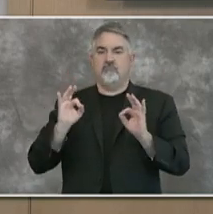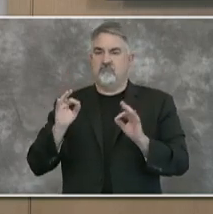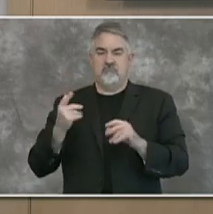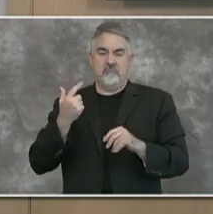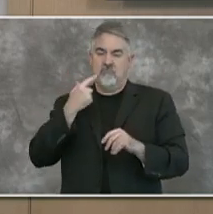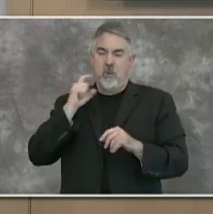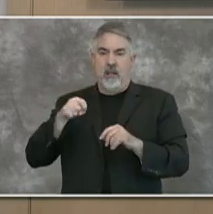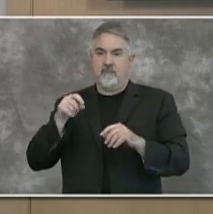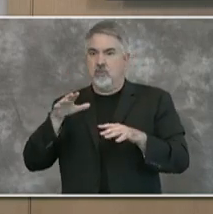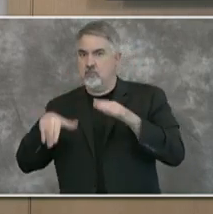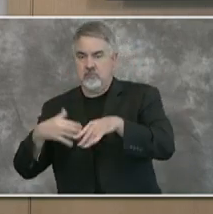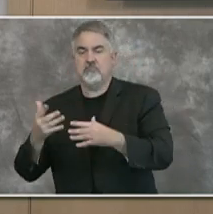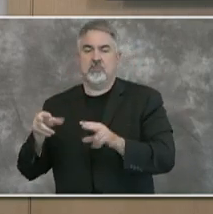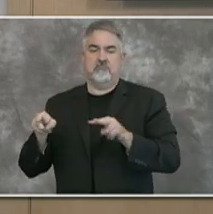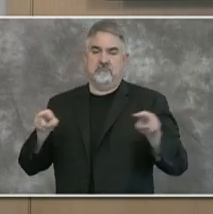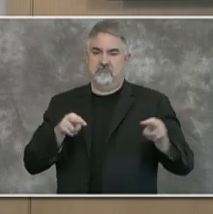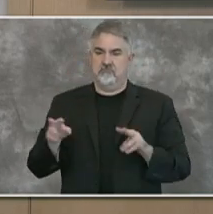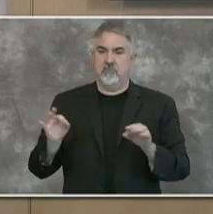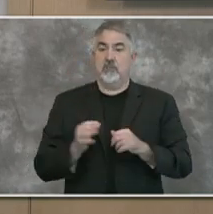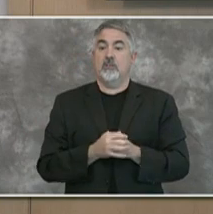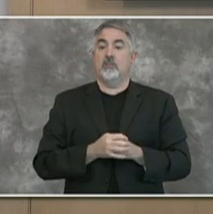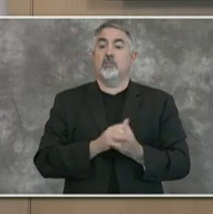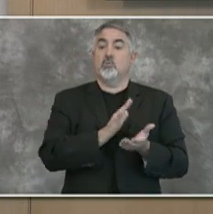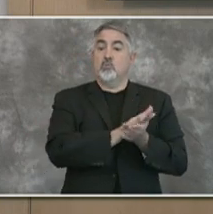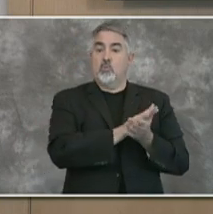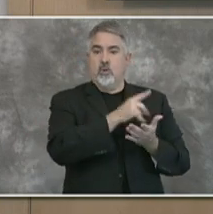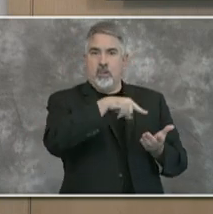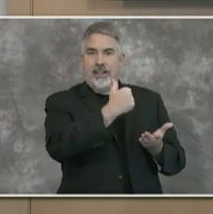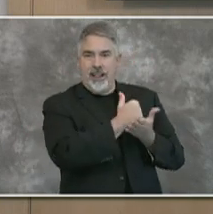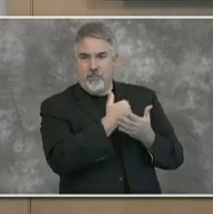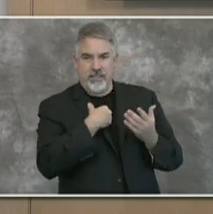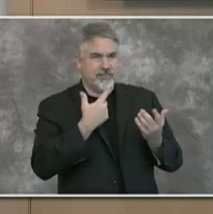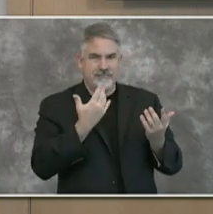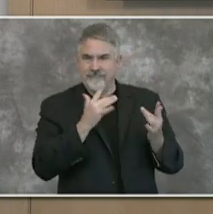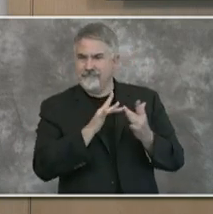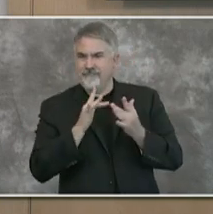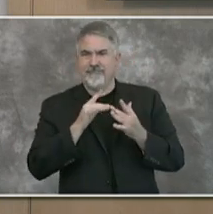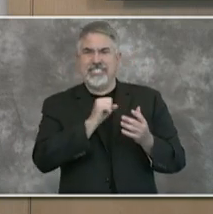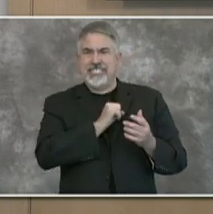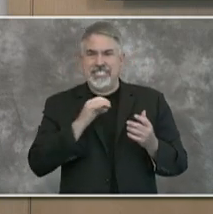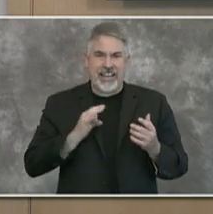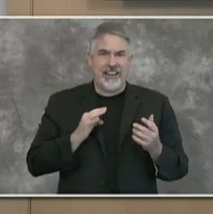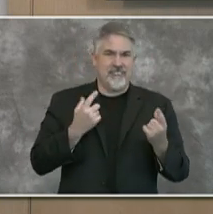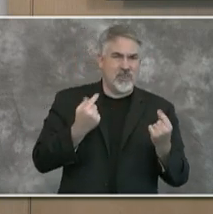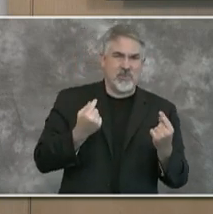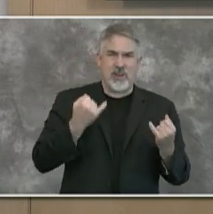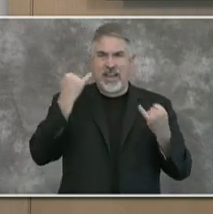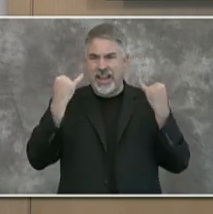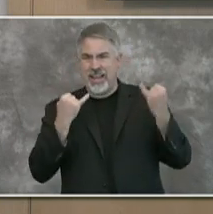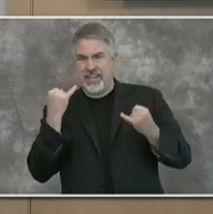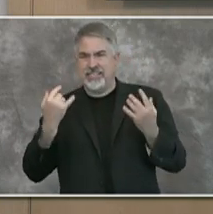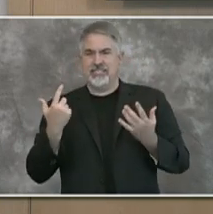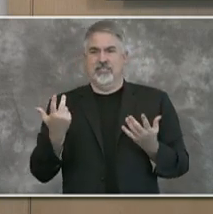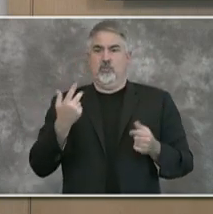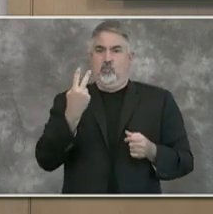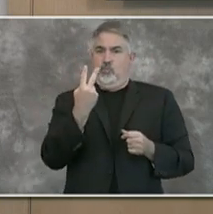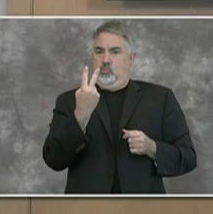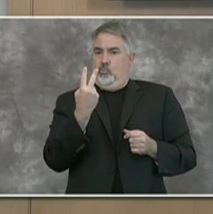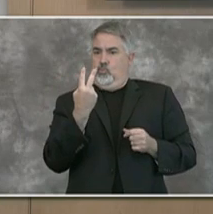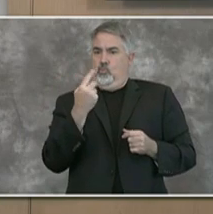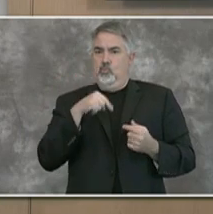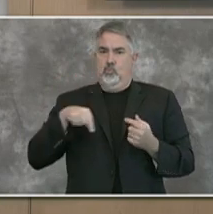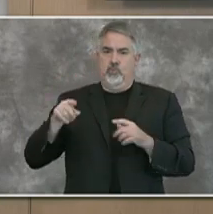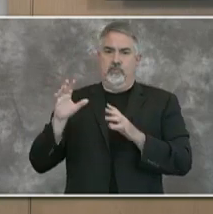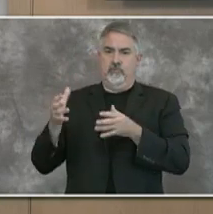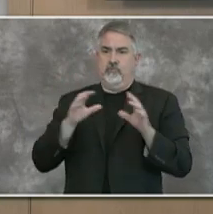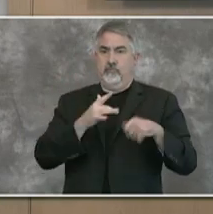stepped up to do an incredible job on helping us address staffing and structure that they have with 2 floors that are presently empty. This will be